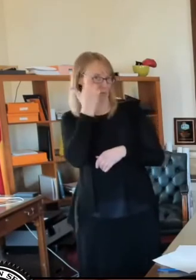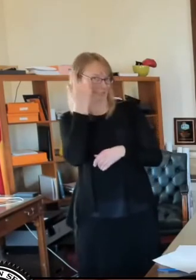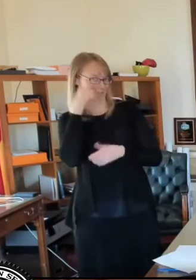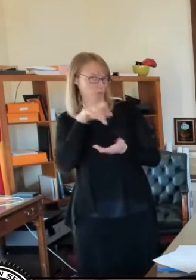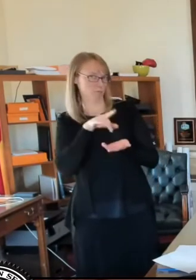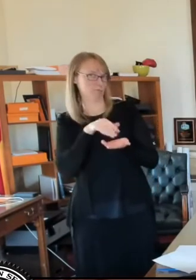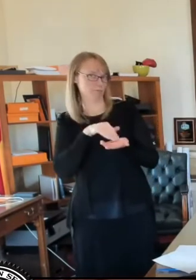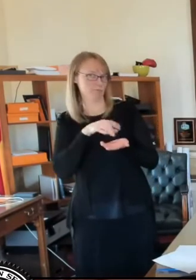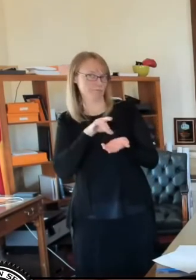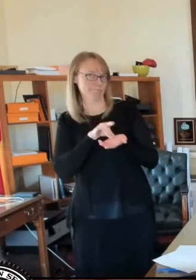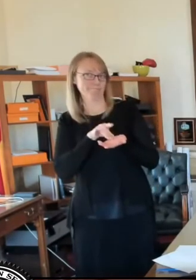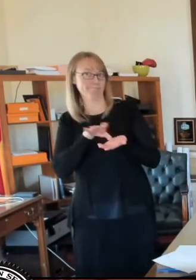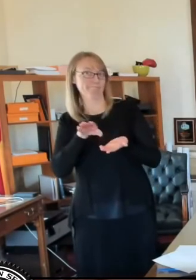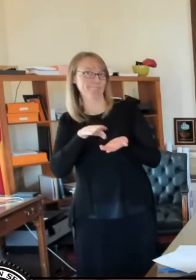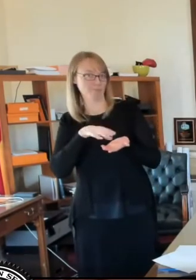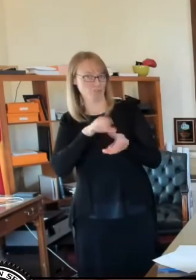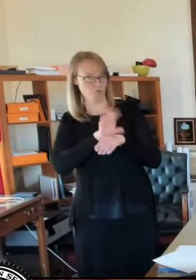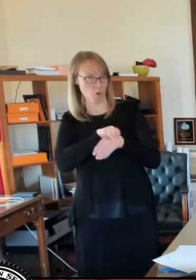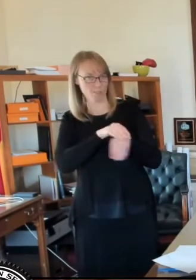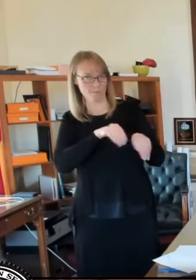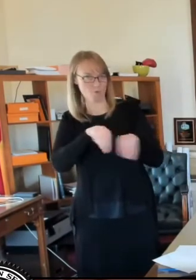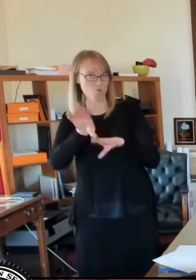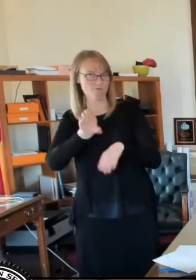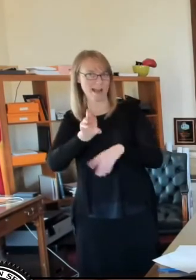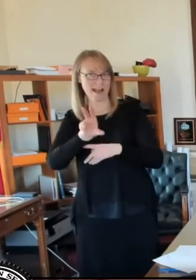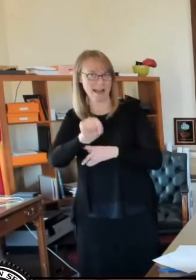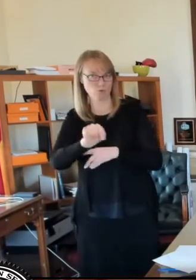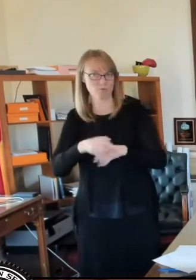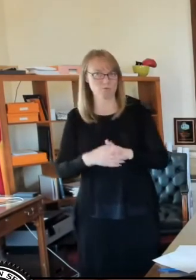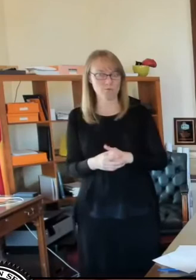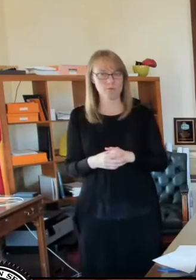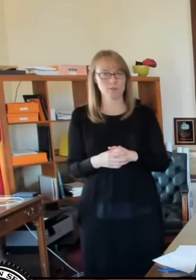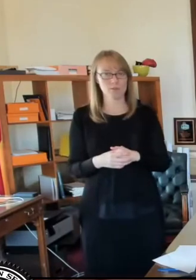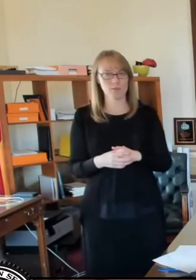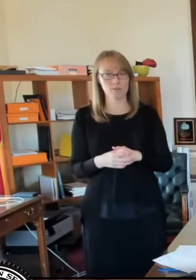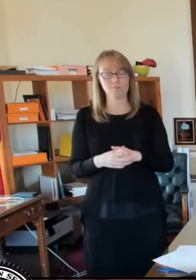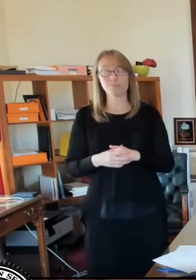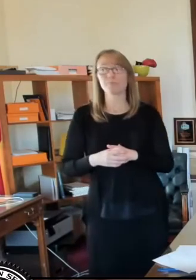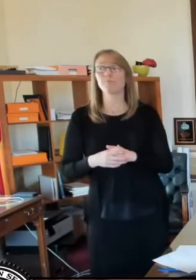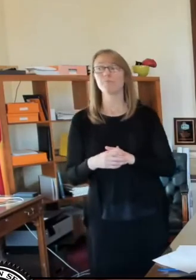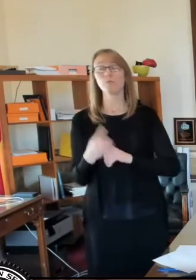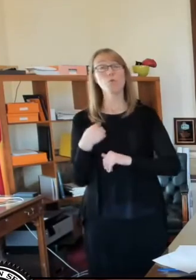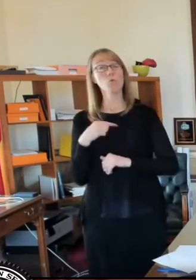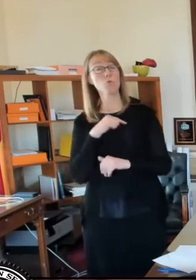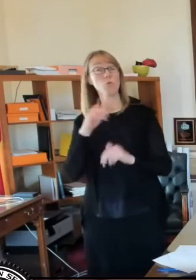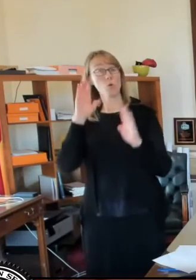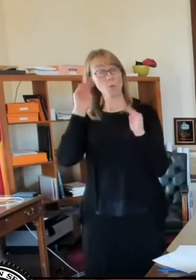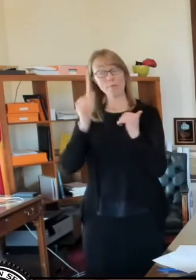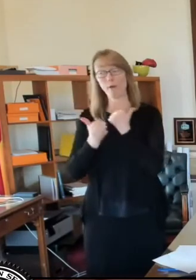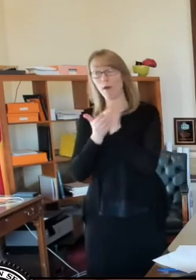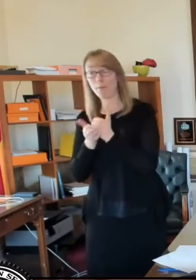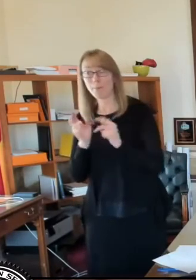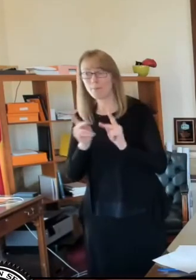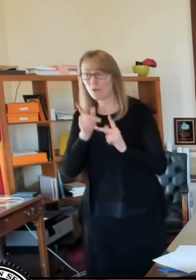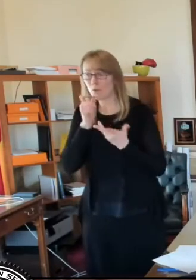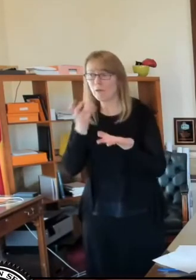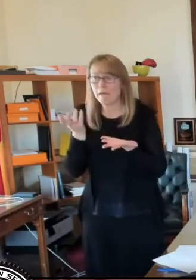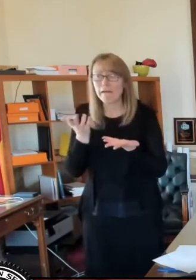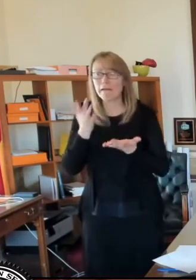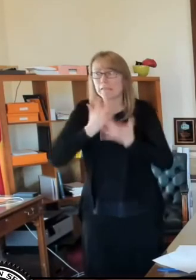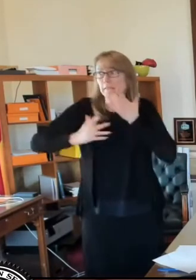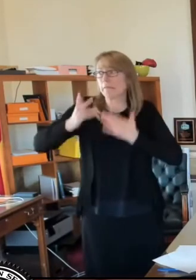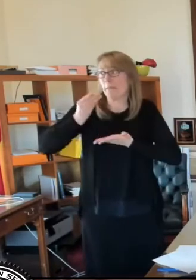rent because they've lost their job due to COVID or haven't been able to get a new job due to COVID or had their hours